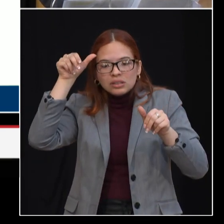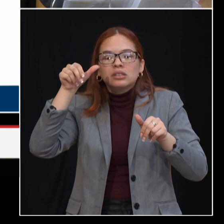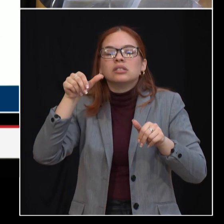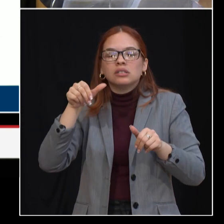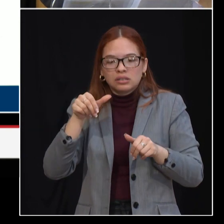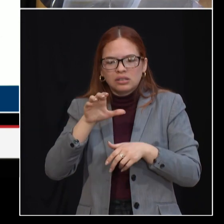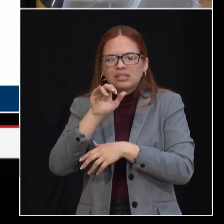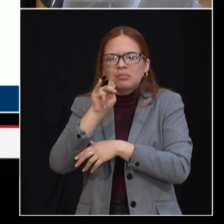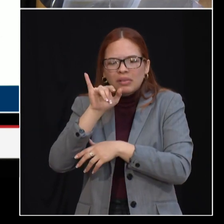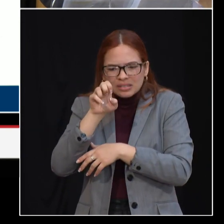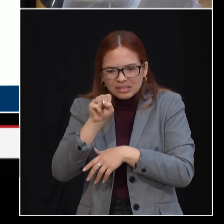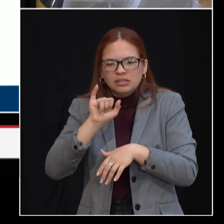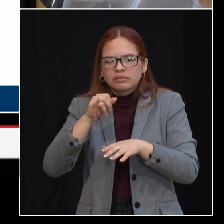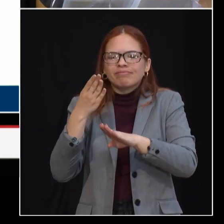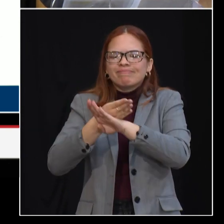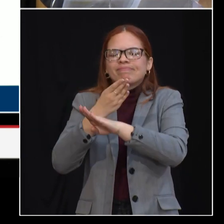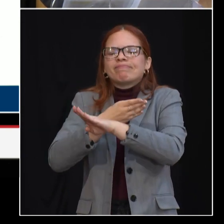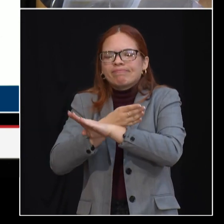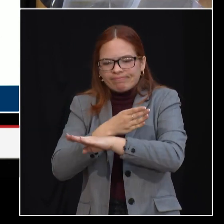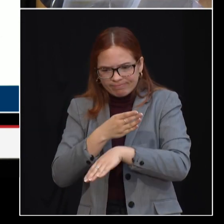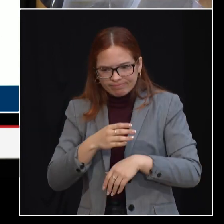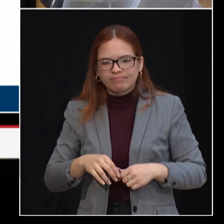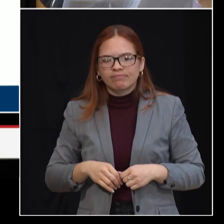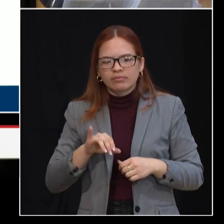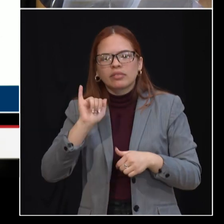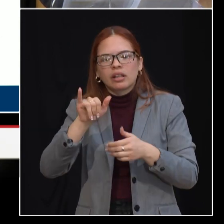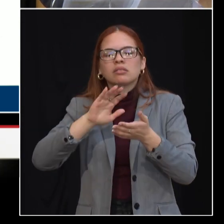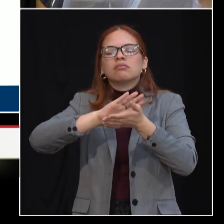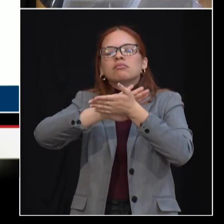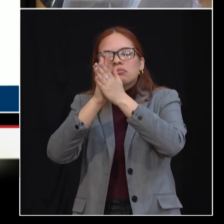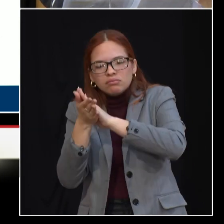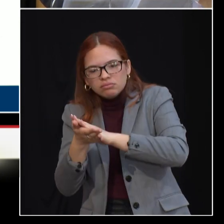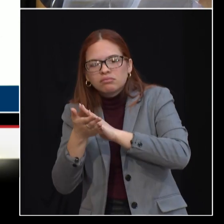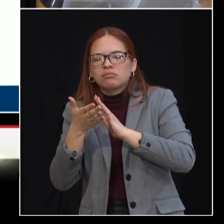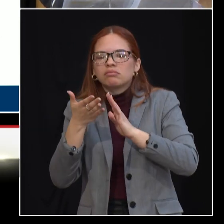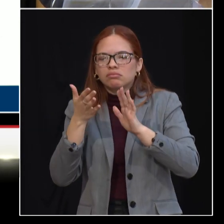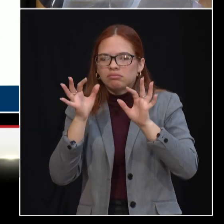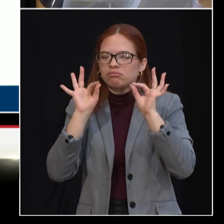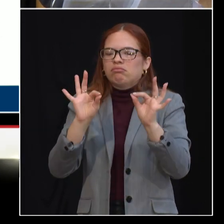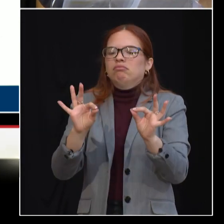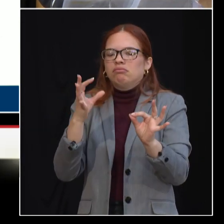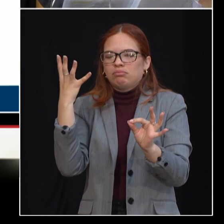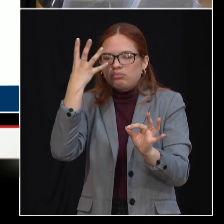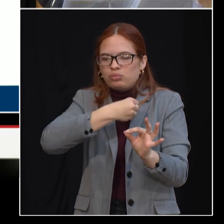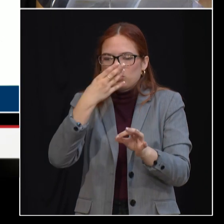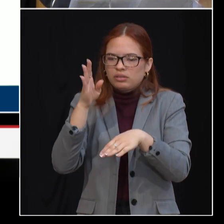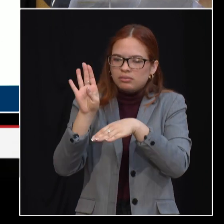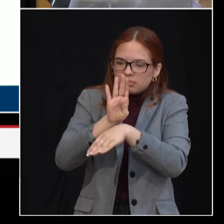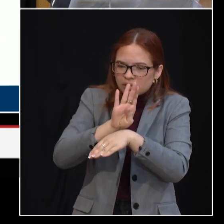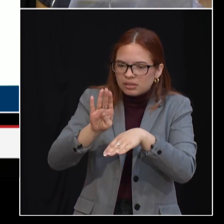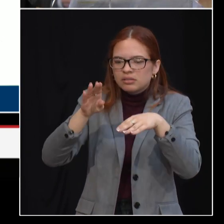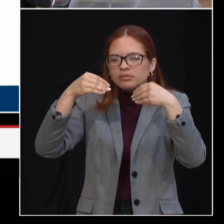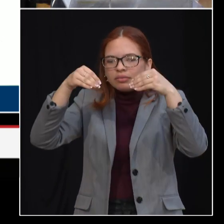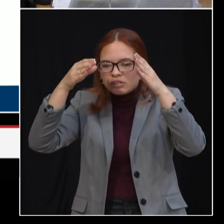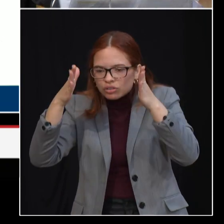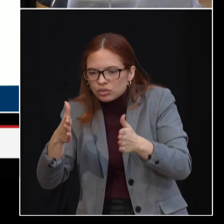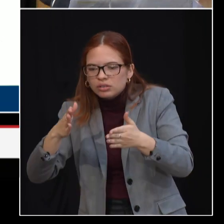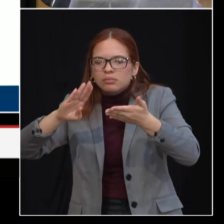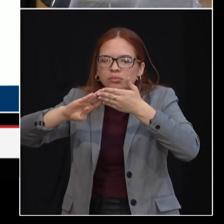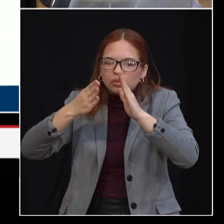Congress Heights, has transformed them into a vibrant marketplace that includes local vendors, community programming, and different